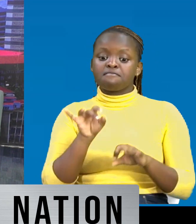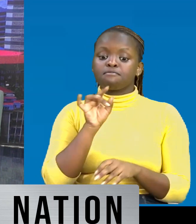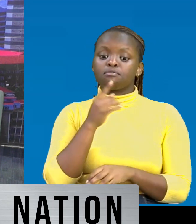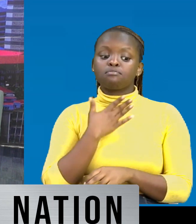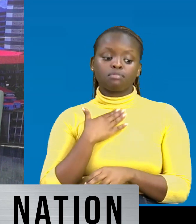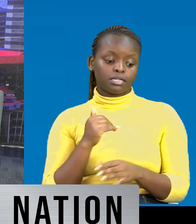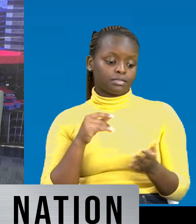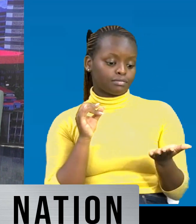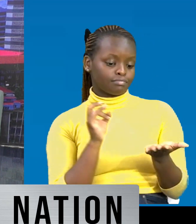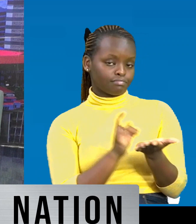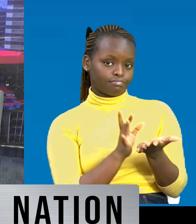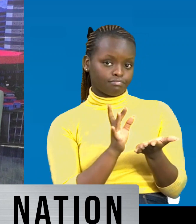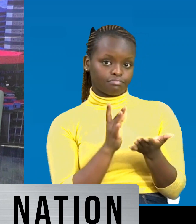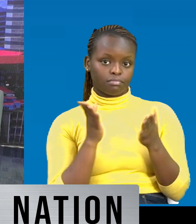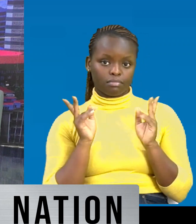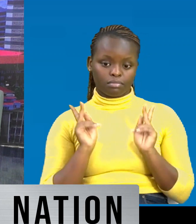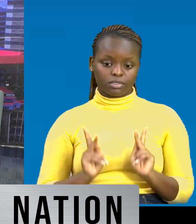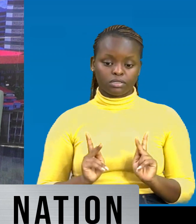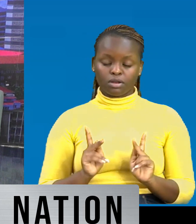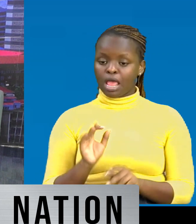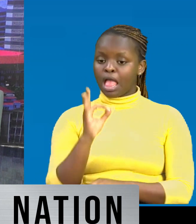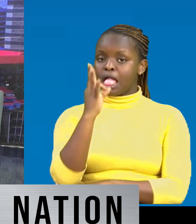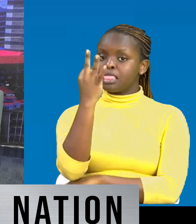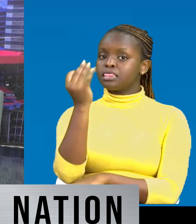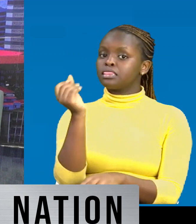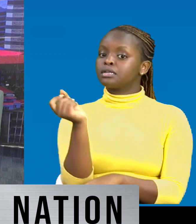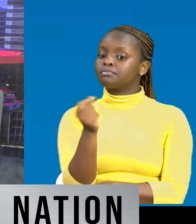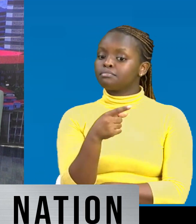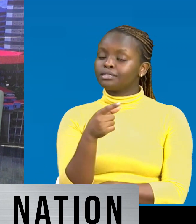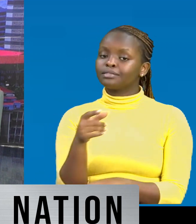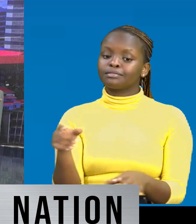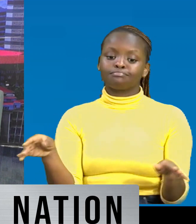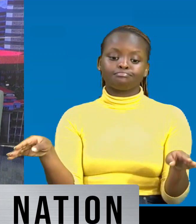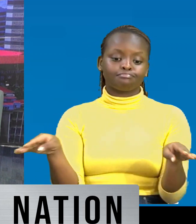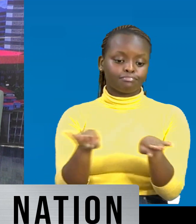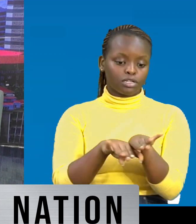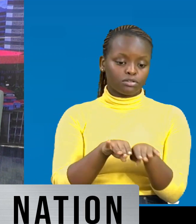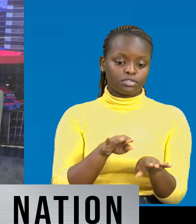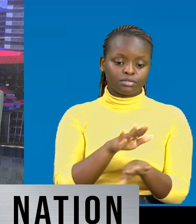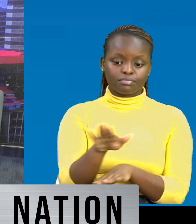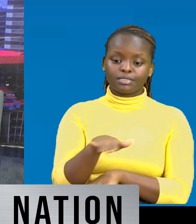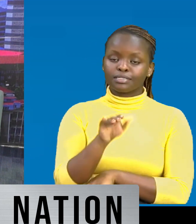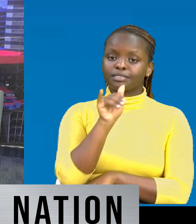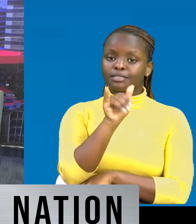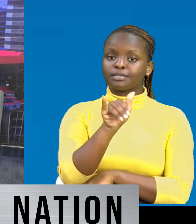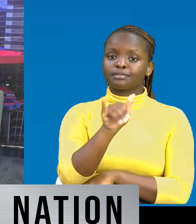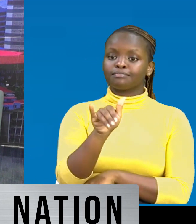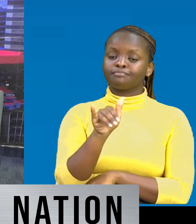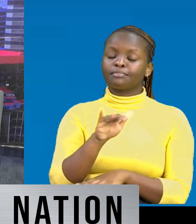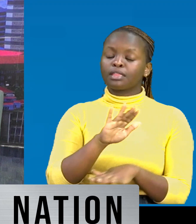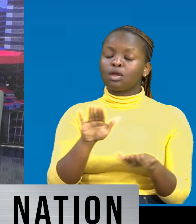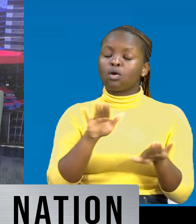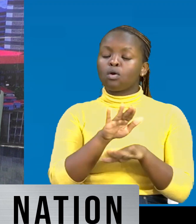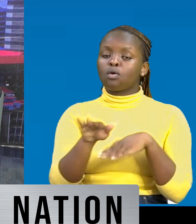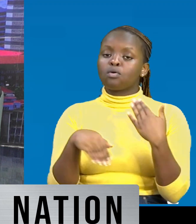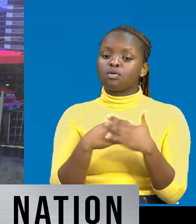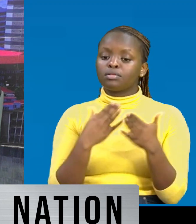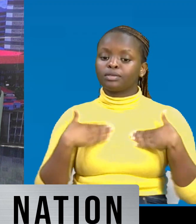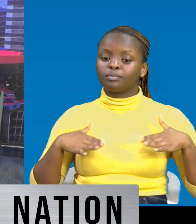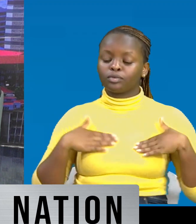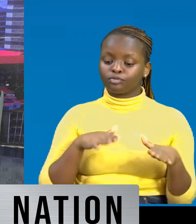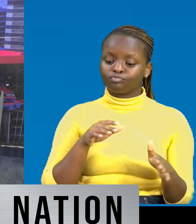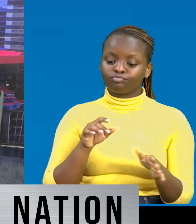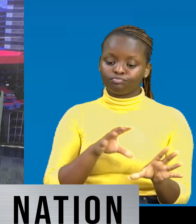evict, we give you 3 months and you lock up the place and we give you security and everybody is